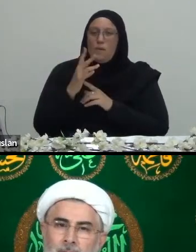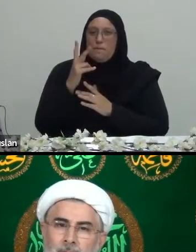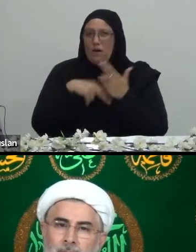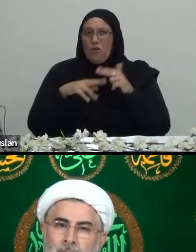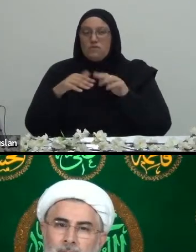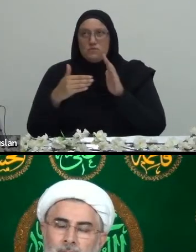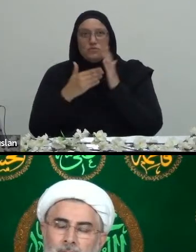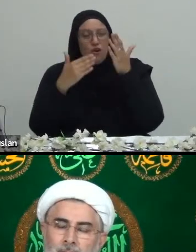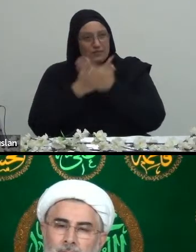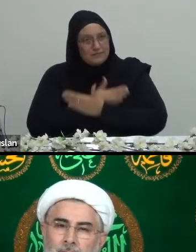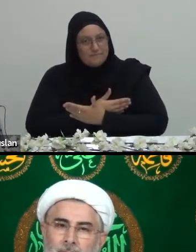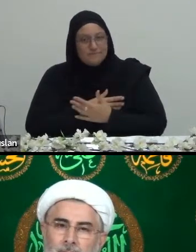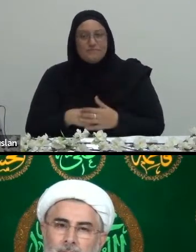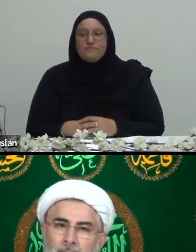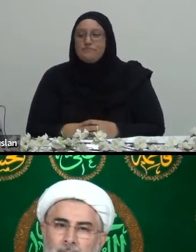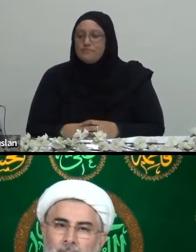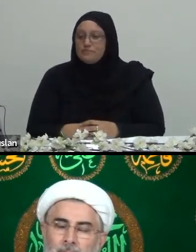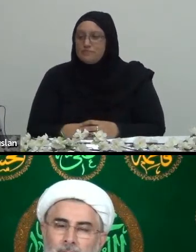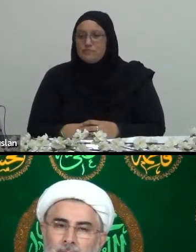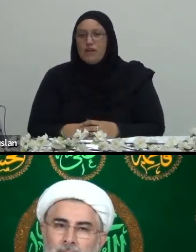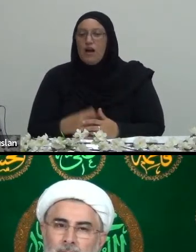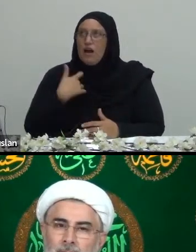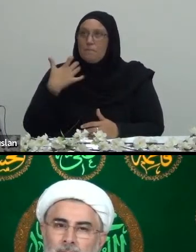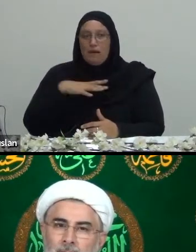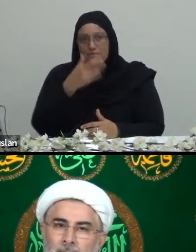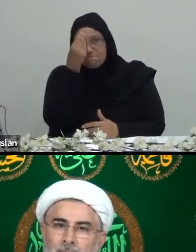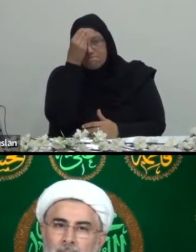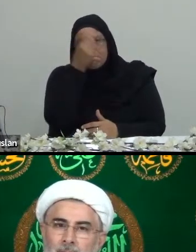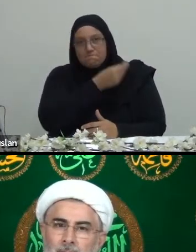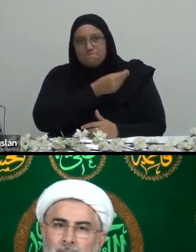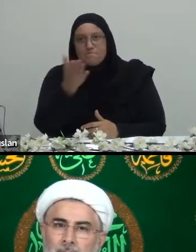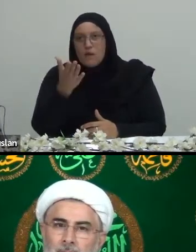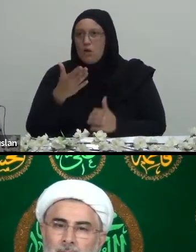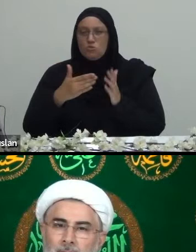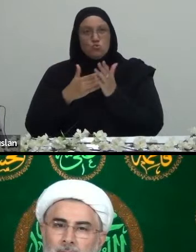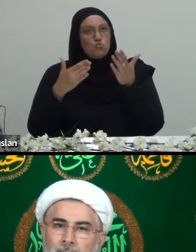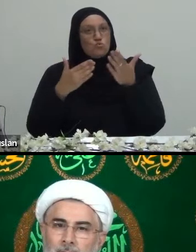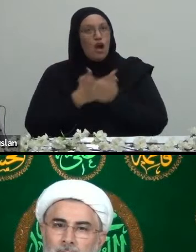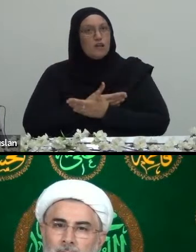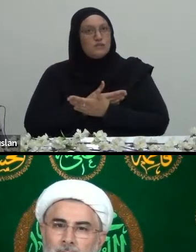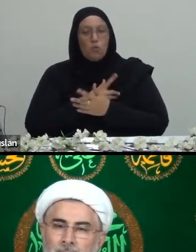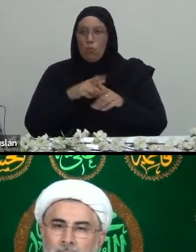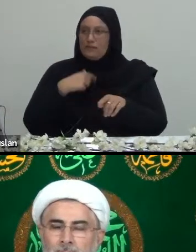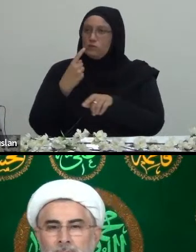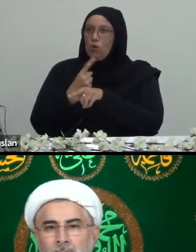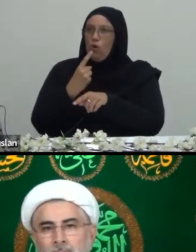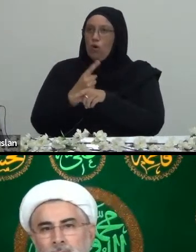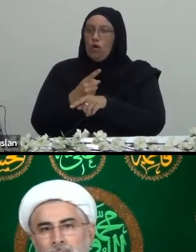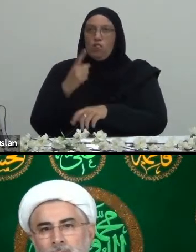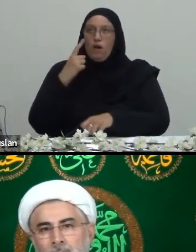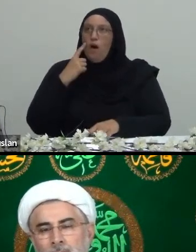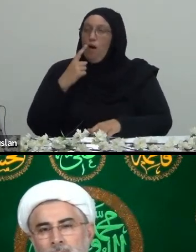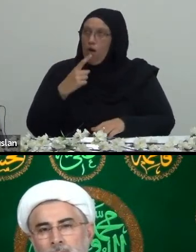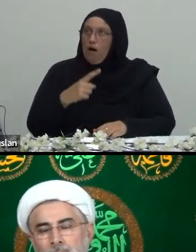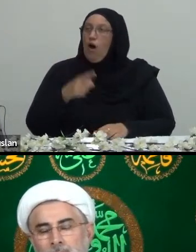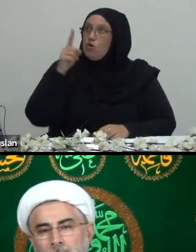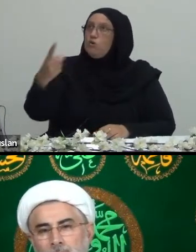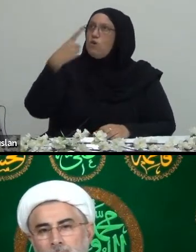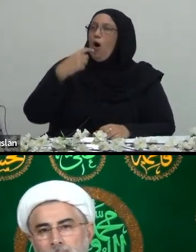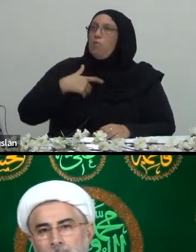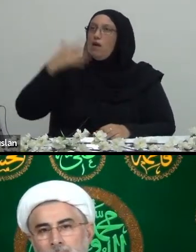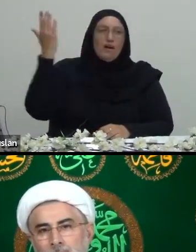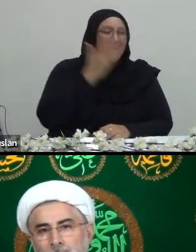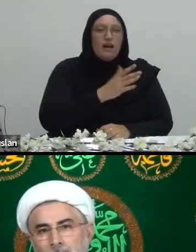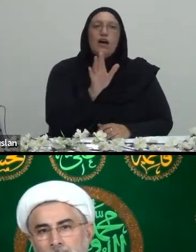that anything that we discuss here is purely general in nature, especially when it comes to your